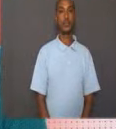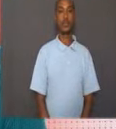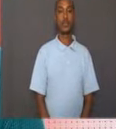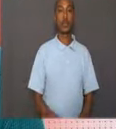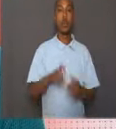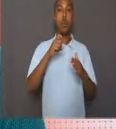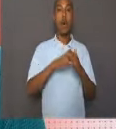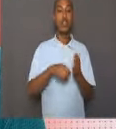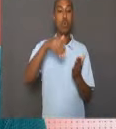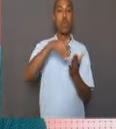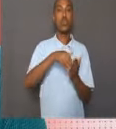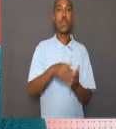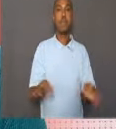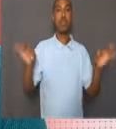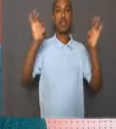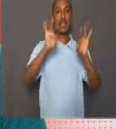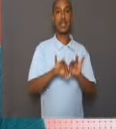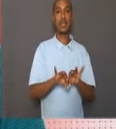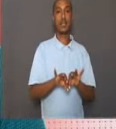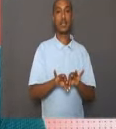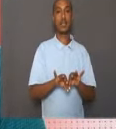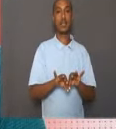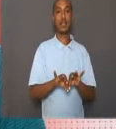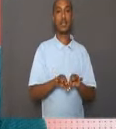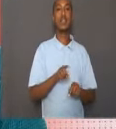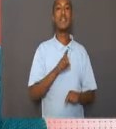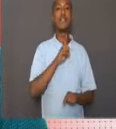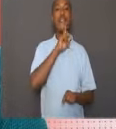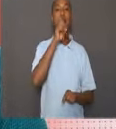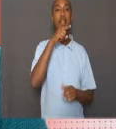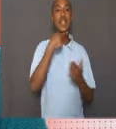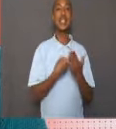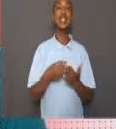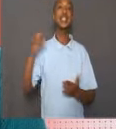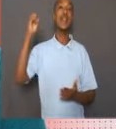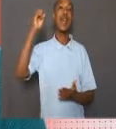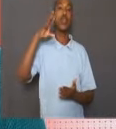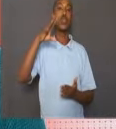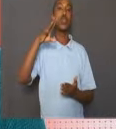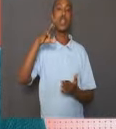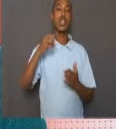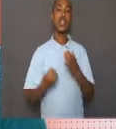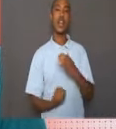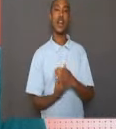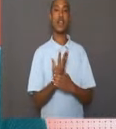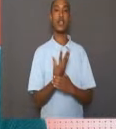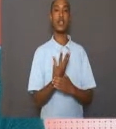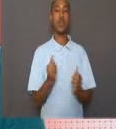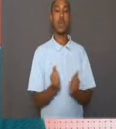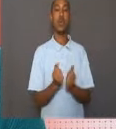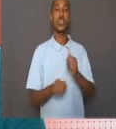What was also important was the fact that these rays were generated